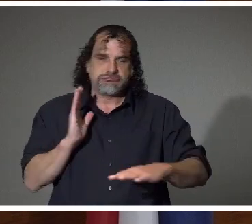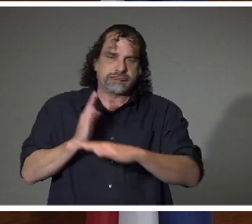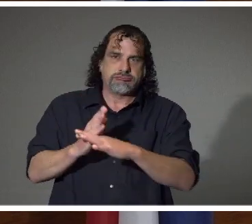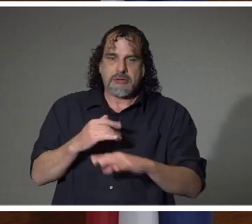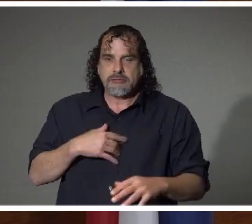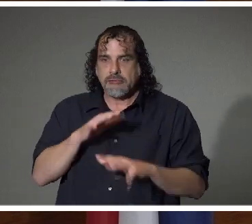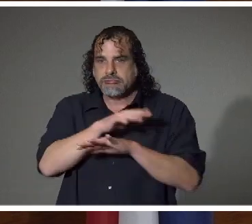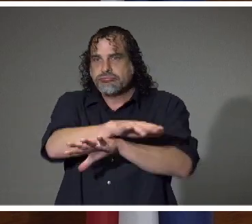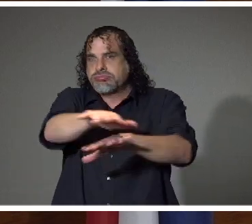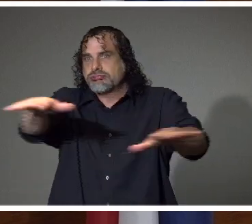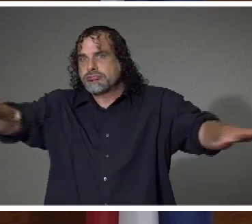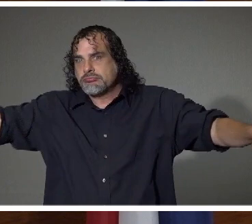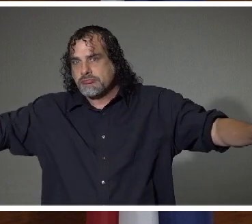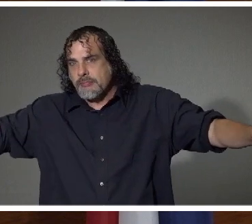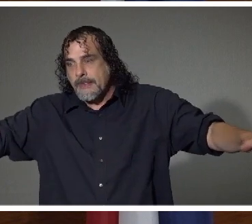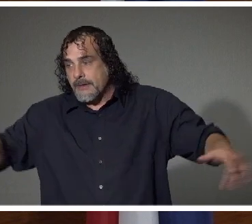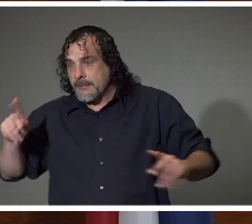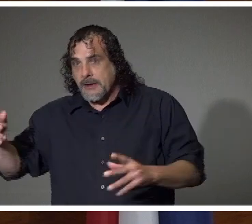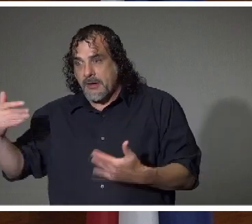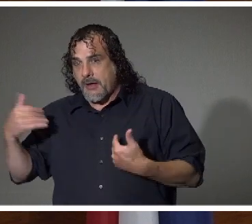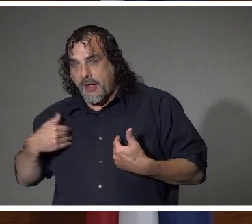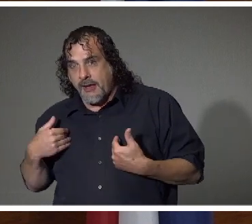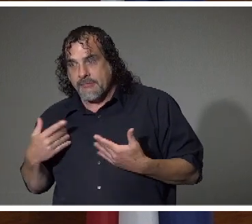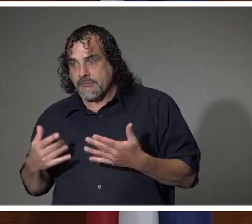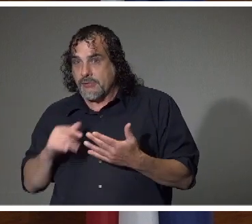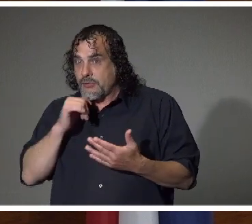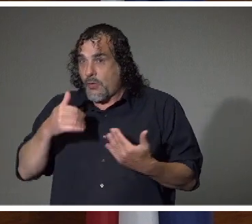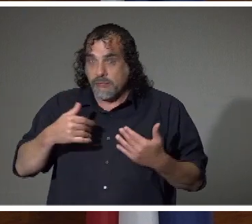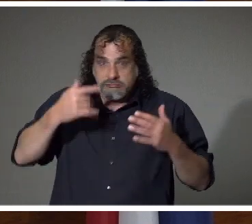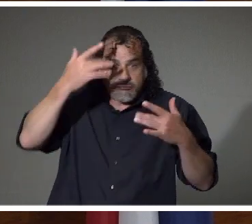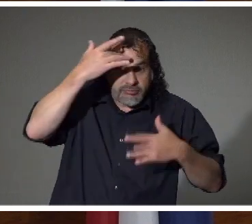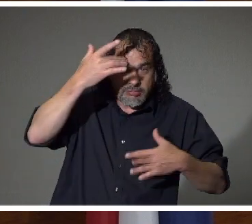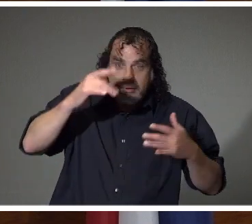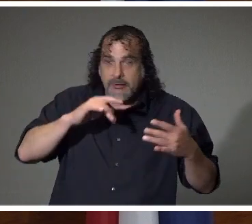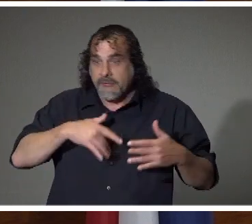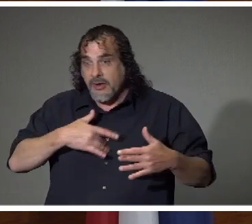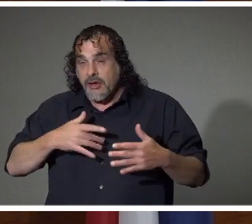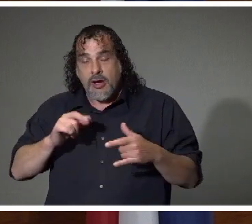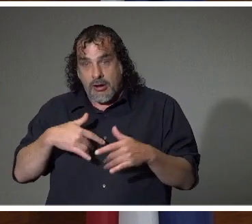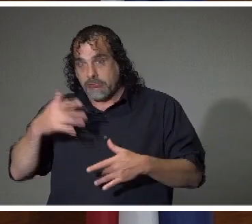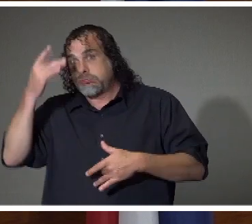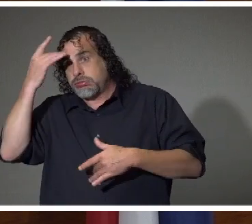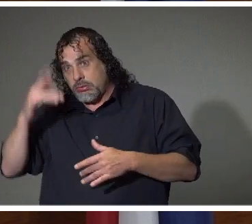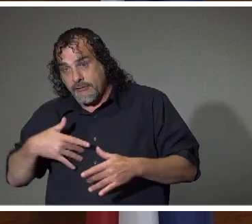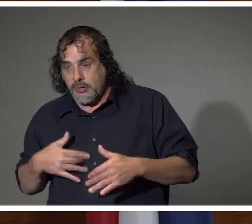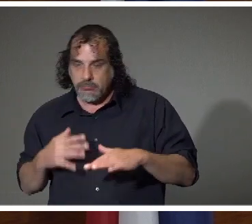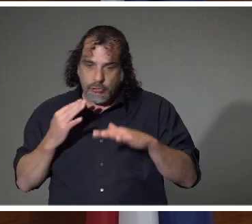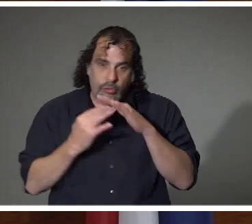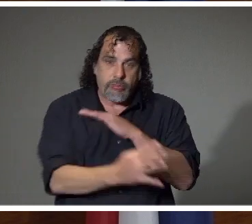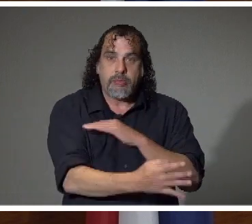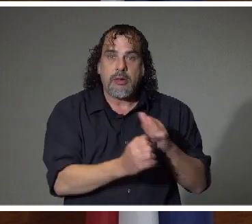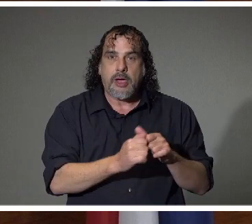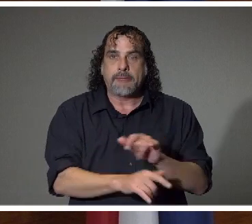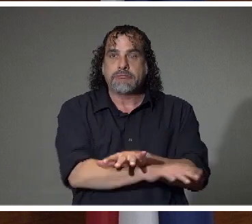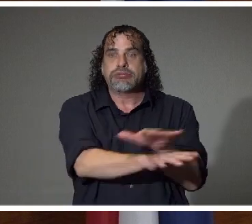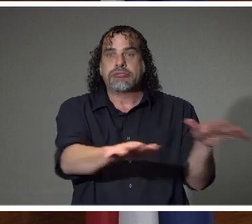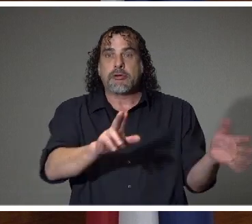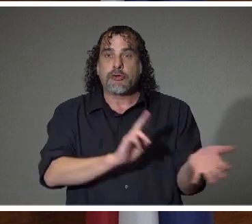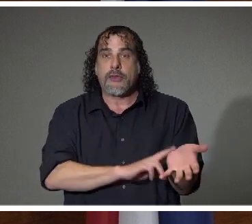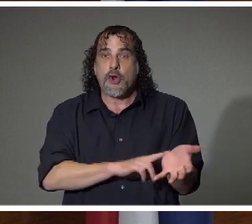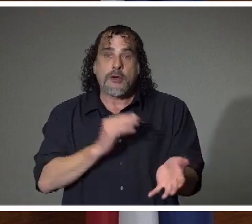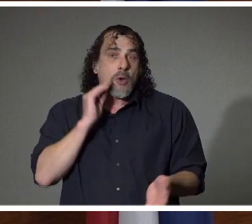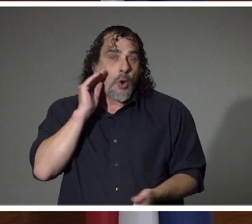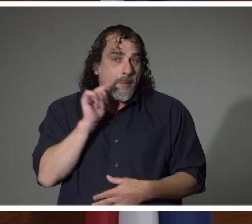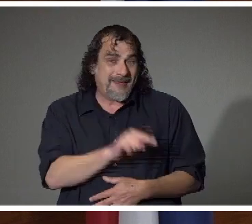keep individuals who may have it, symptomatic or otherwise, from coming into the home and bringing the virus. Well,